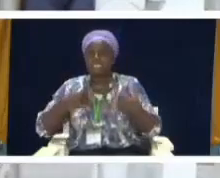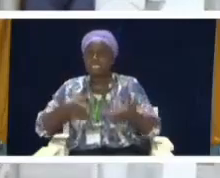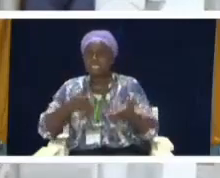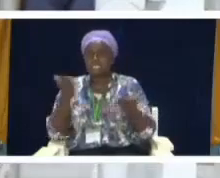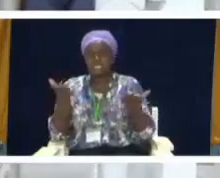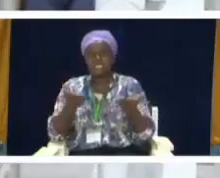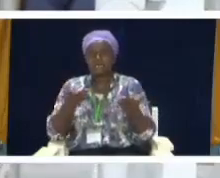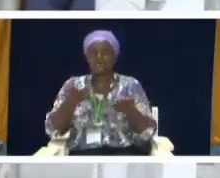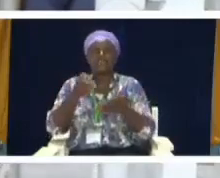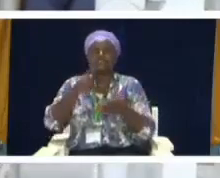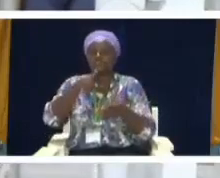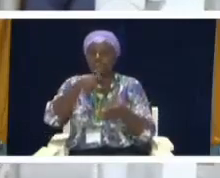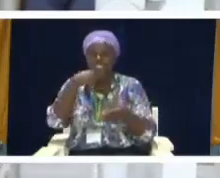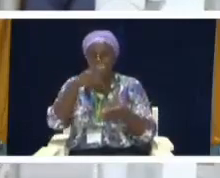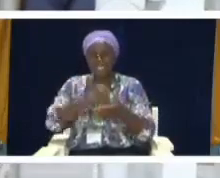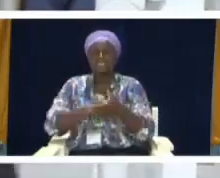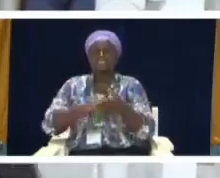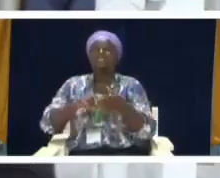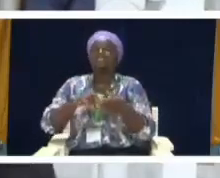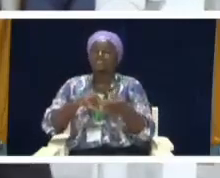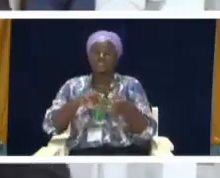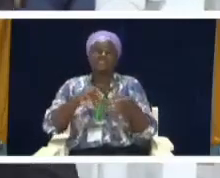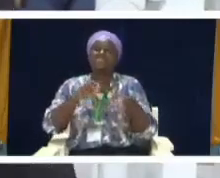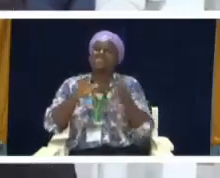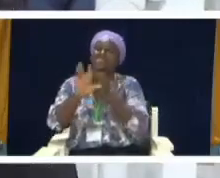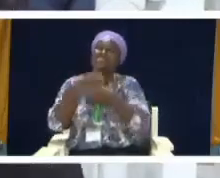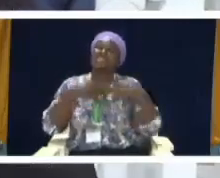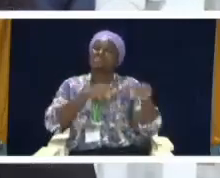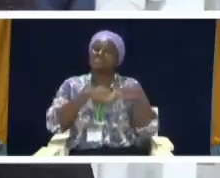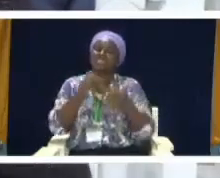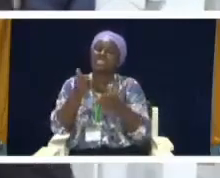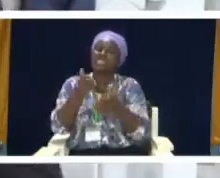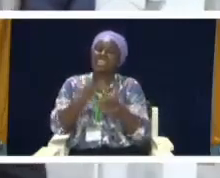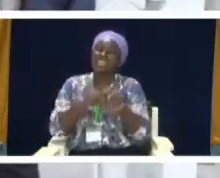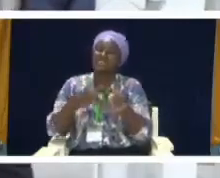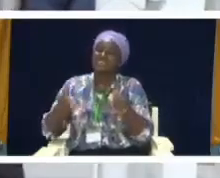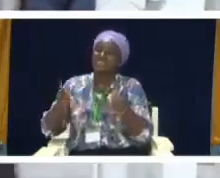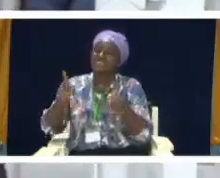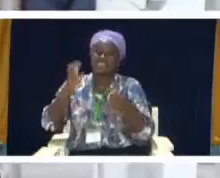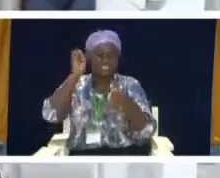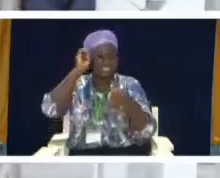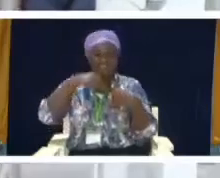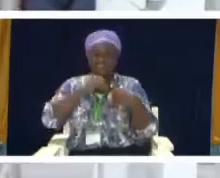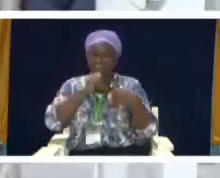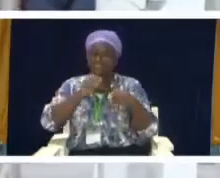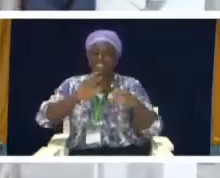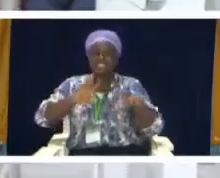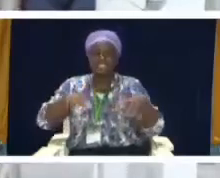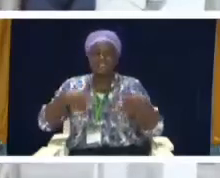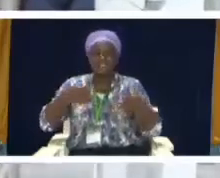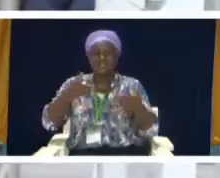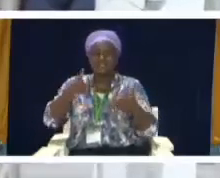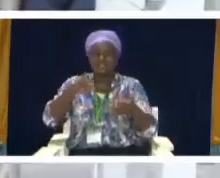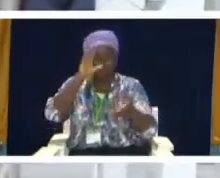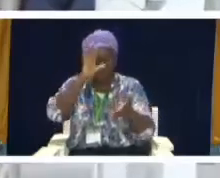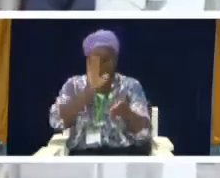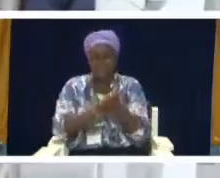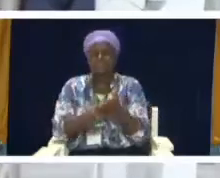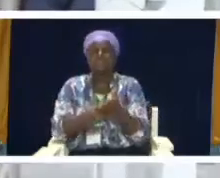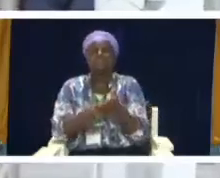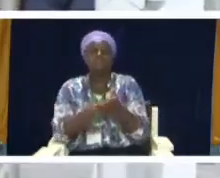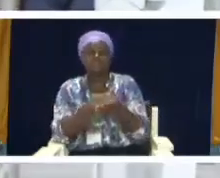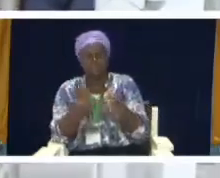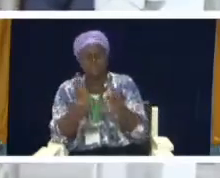God has done everything, only that has not given you husband. He said, very soon we'll testify. And before the end of that month,